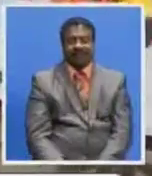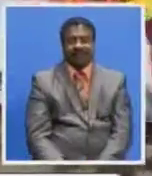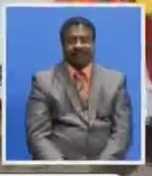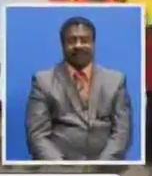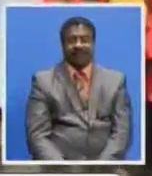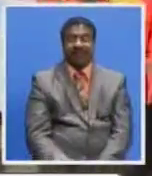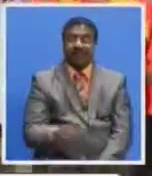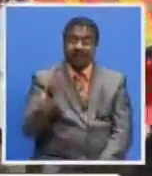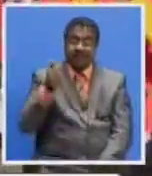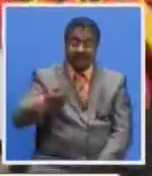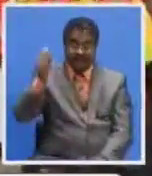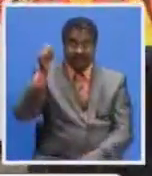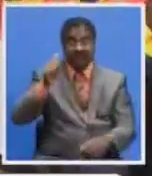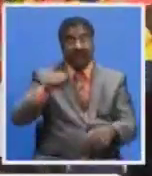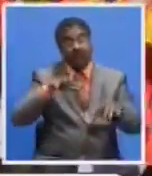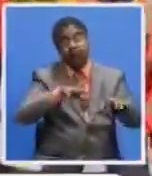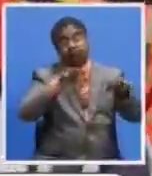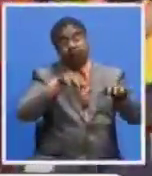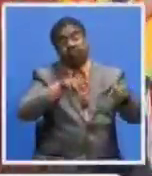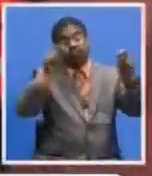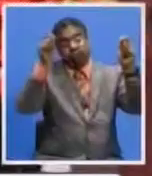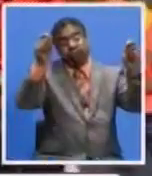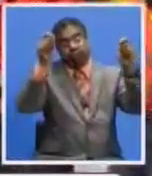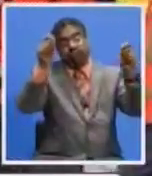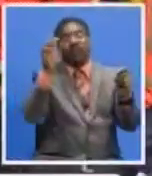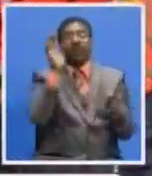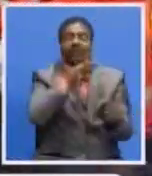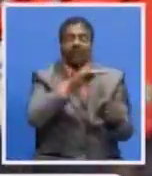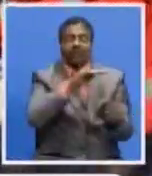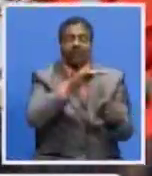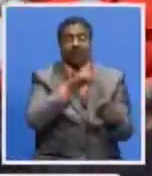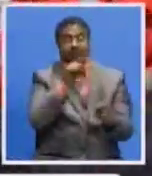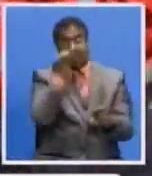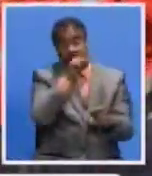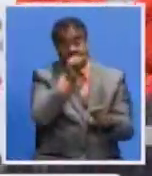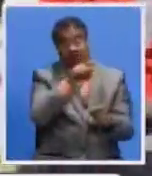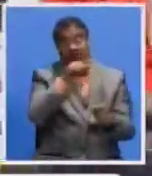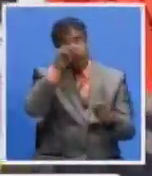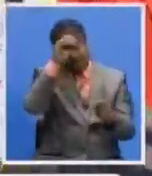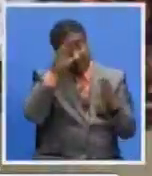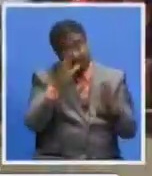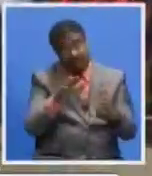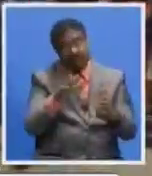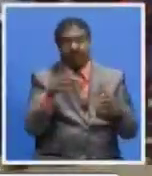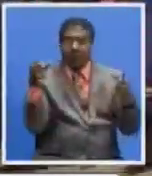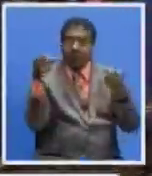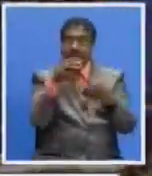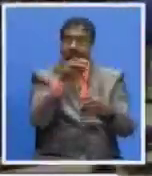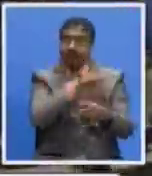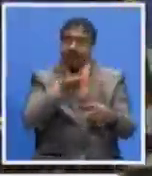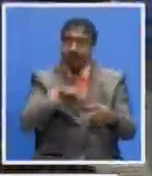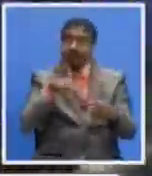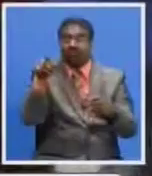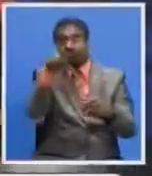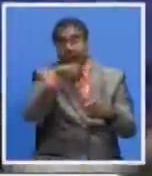They marched to have their voices heard. Miners, wives of miners and community members from Nampundwe, Chingola and Chirilabombwe,